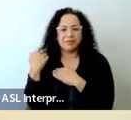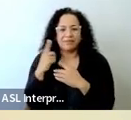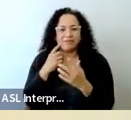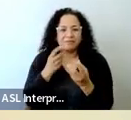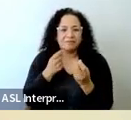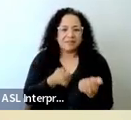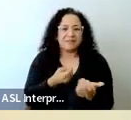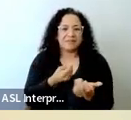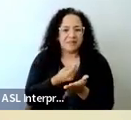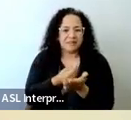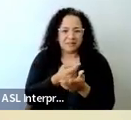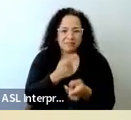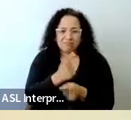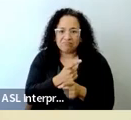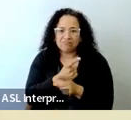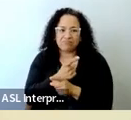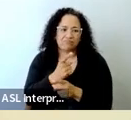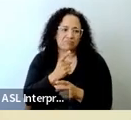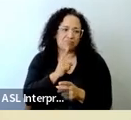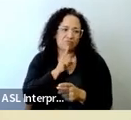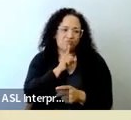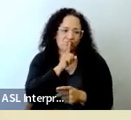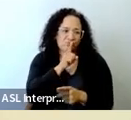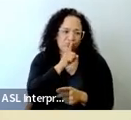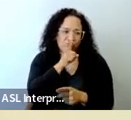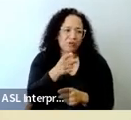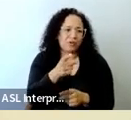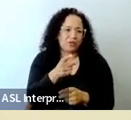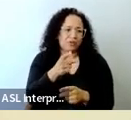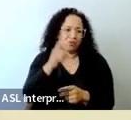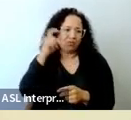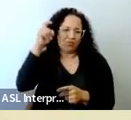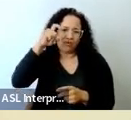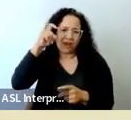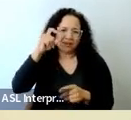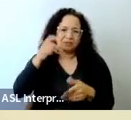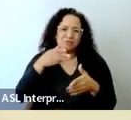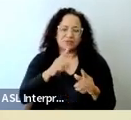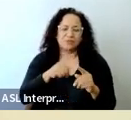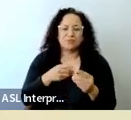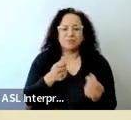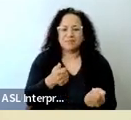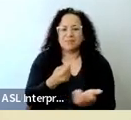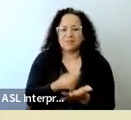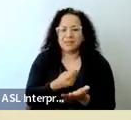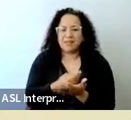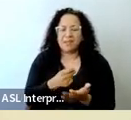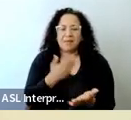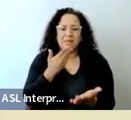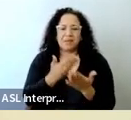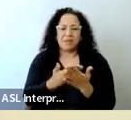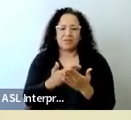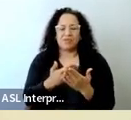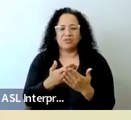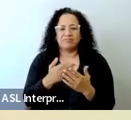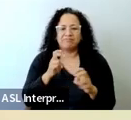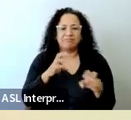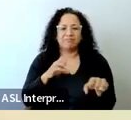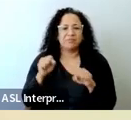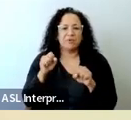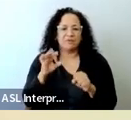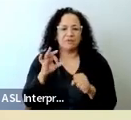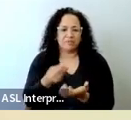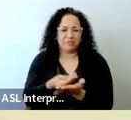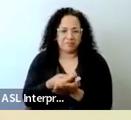spending those in a way that truly is wise spending of those dollars and be good stewards. We can go to the next